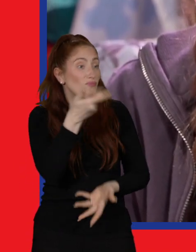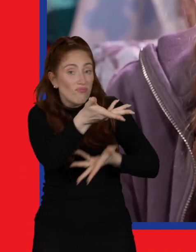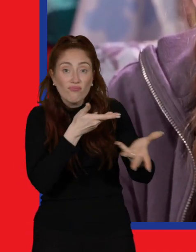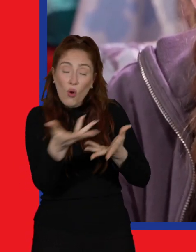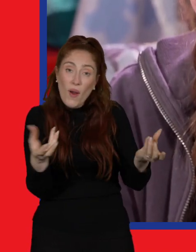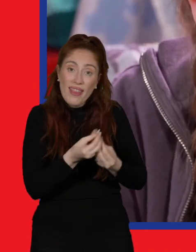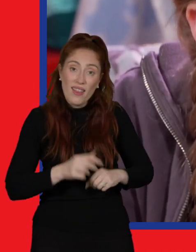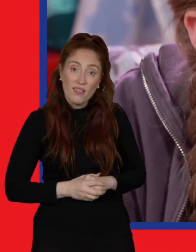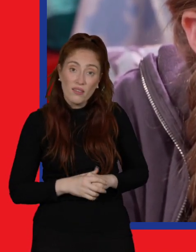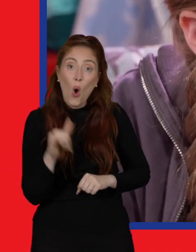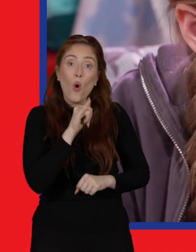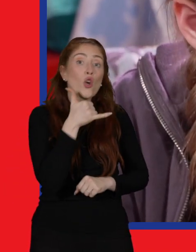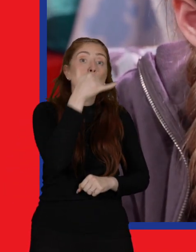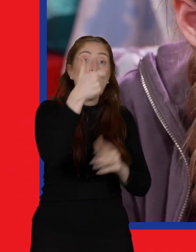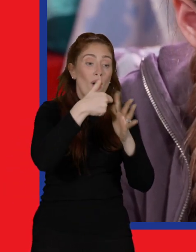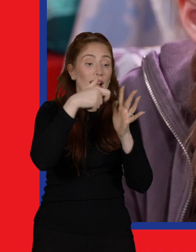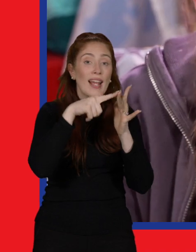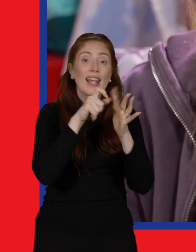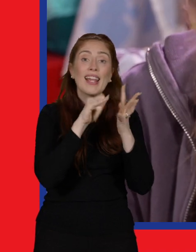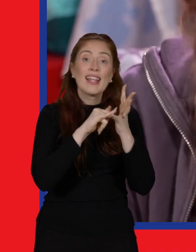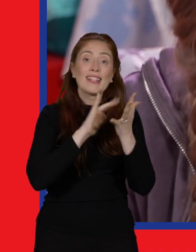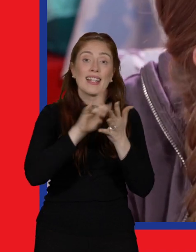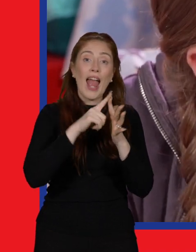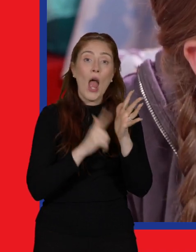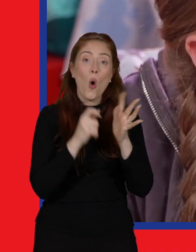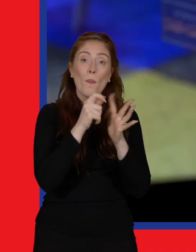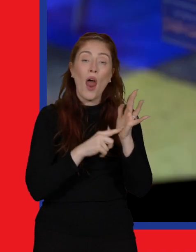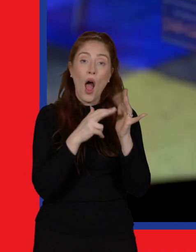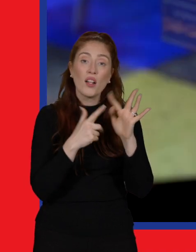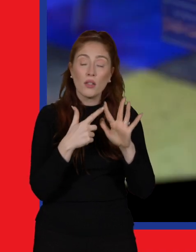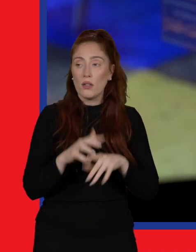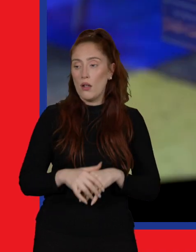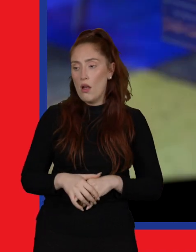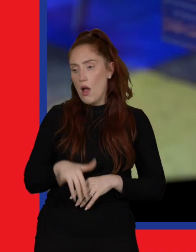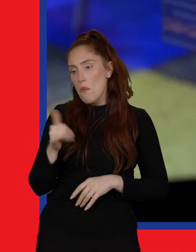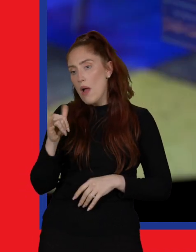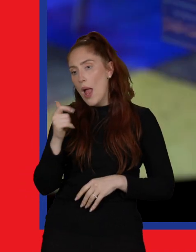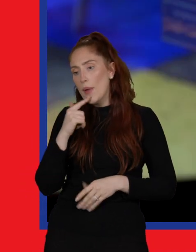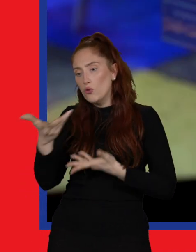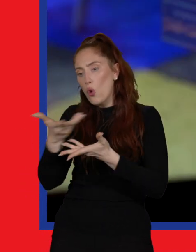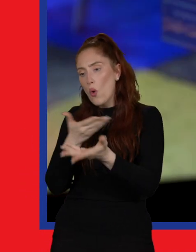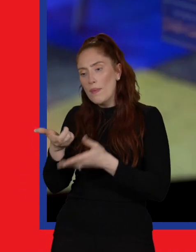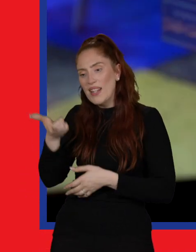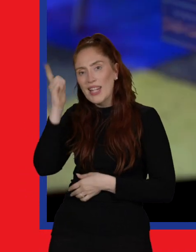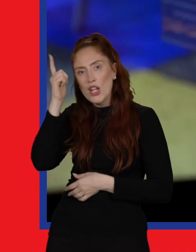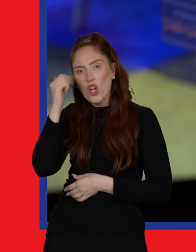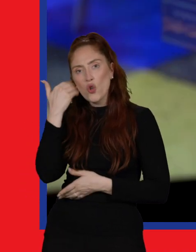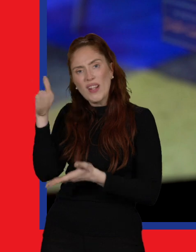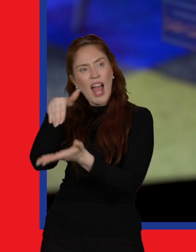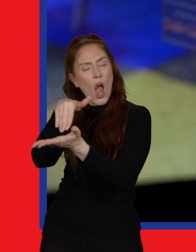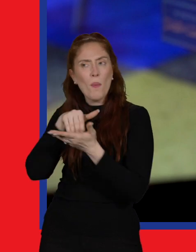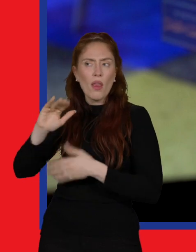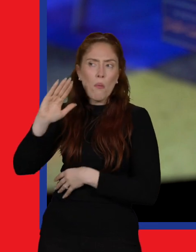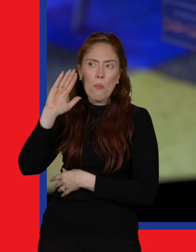your safety team that you could talk to about it? Or you could call Kids Helpline. They can help too. I suppose I could talk to Miss